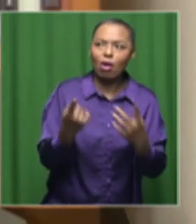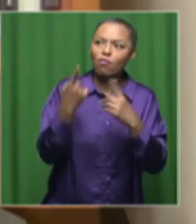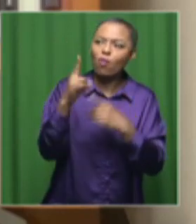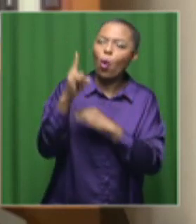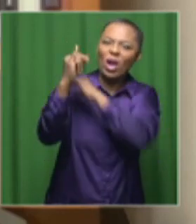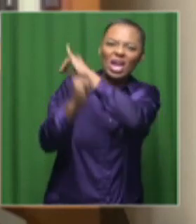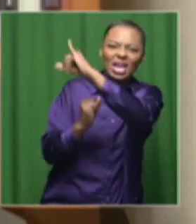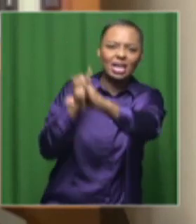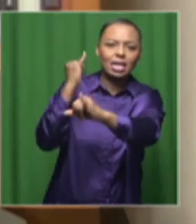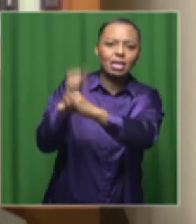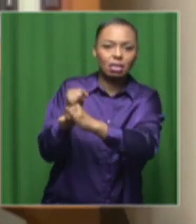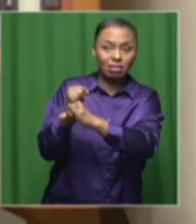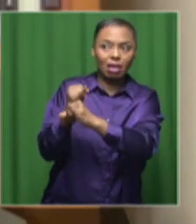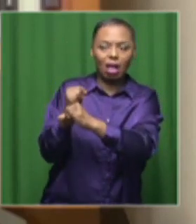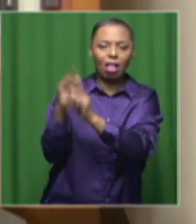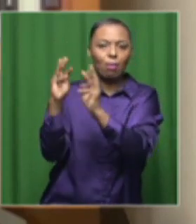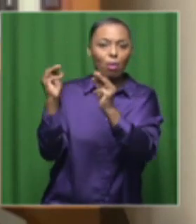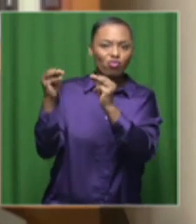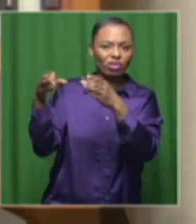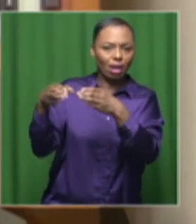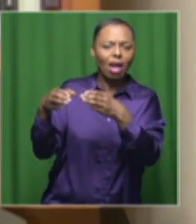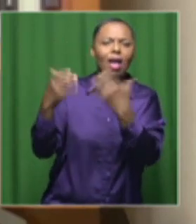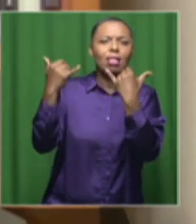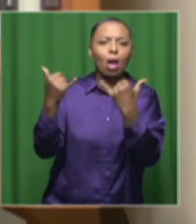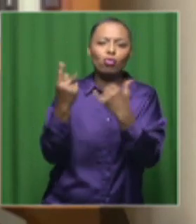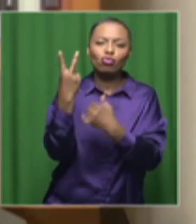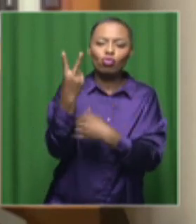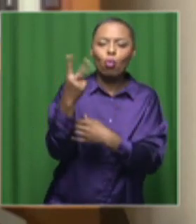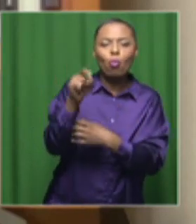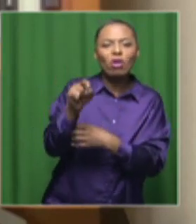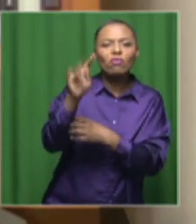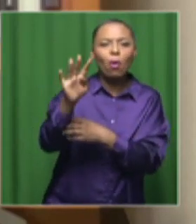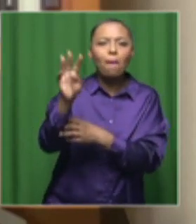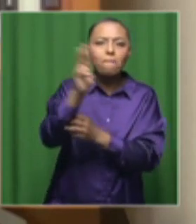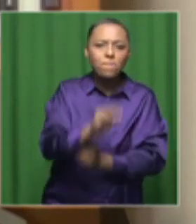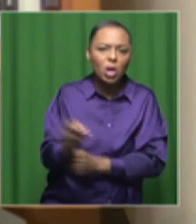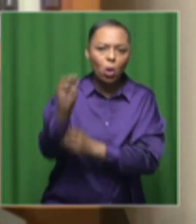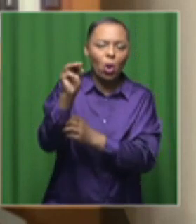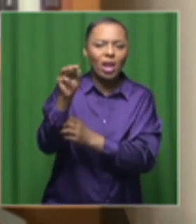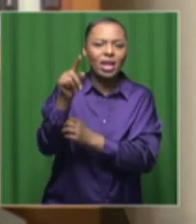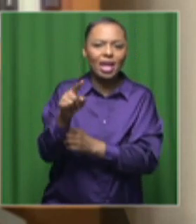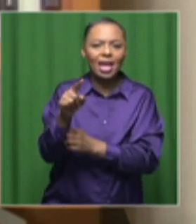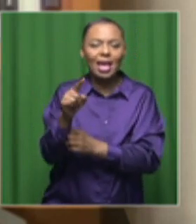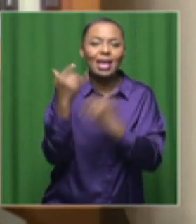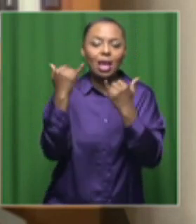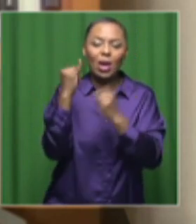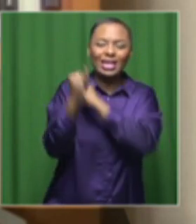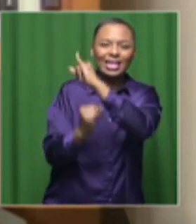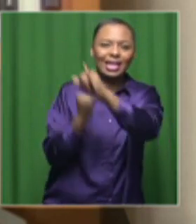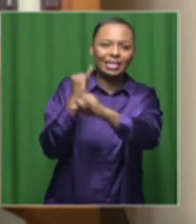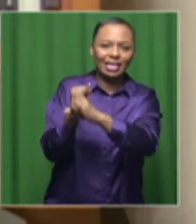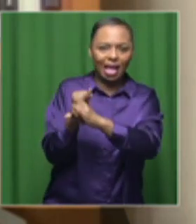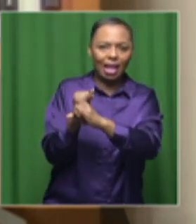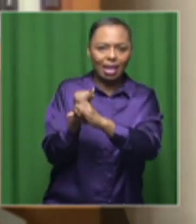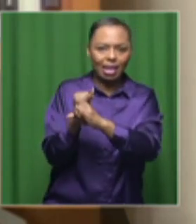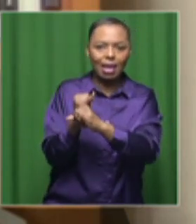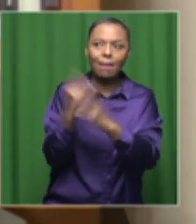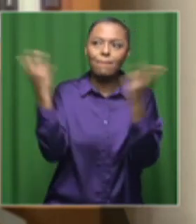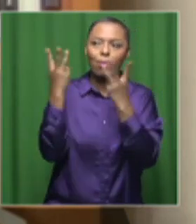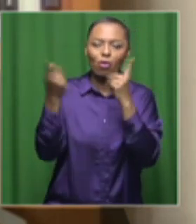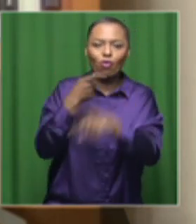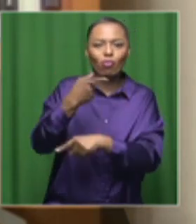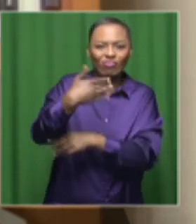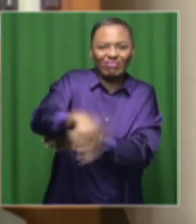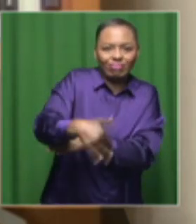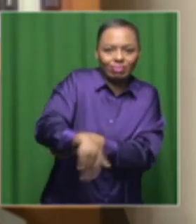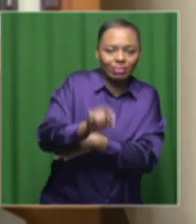migration, and it shows that there are 2.4 million international migrants in South Africa. That is